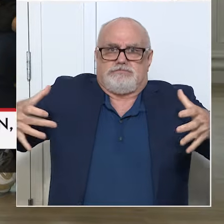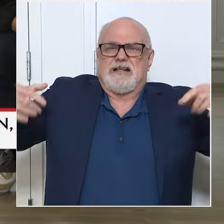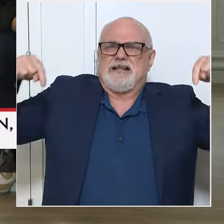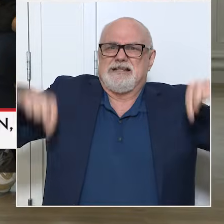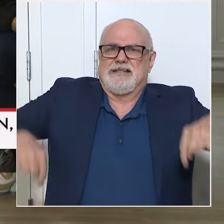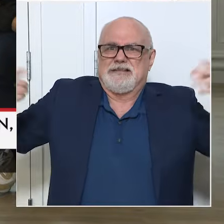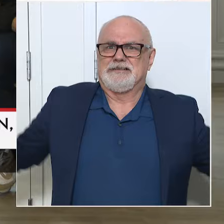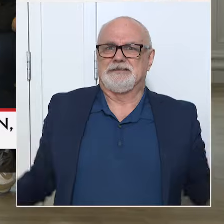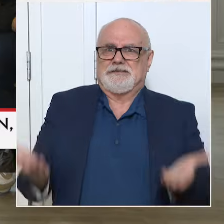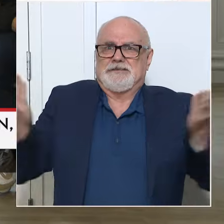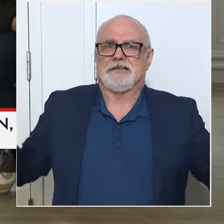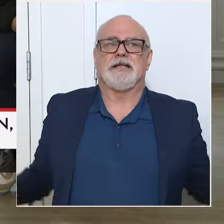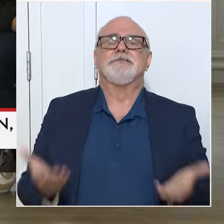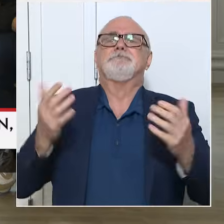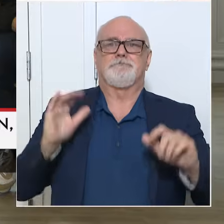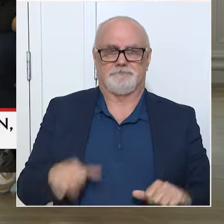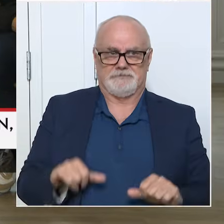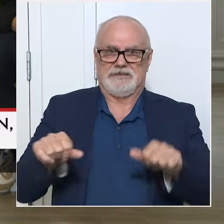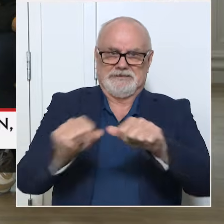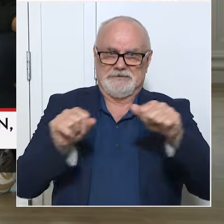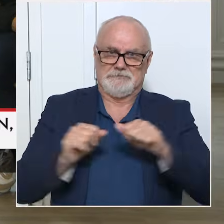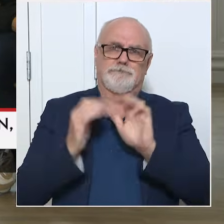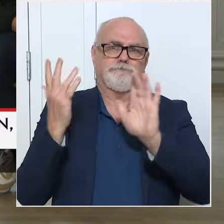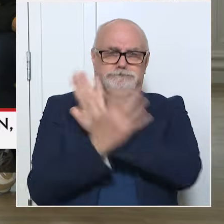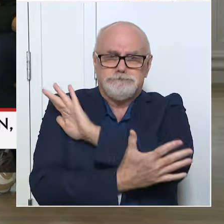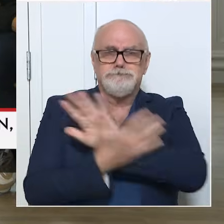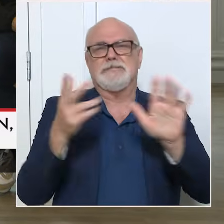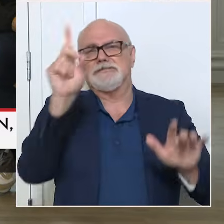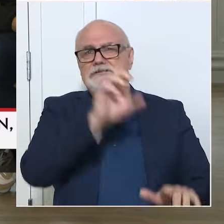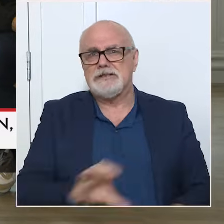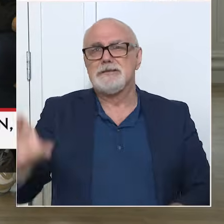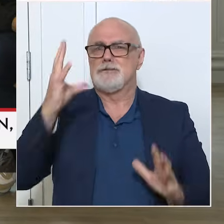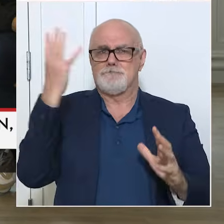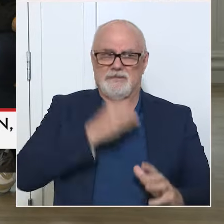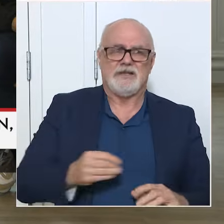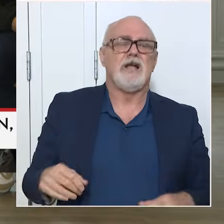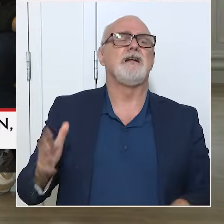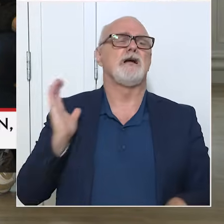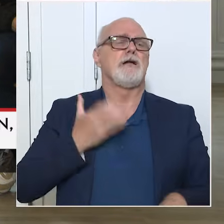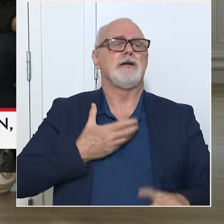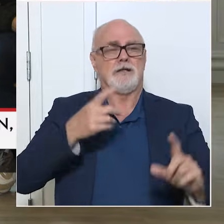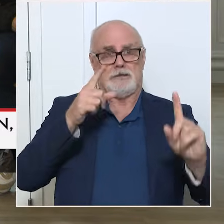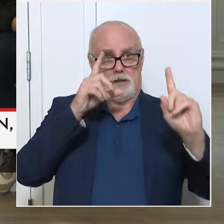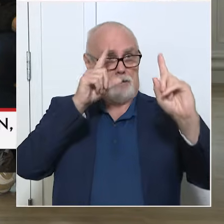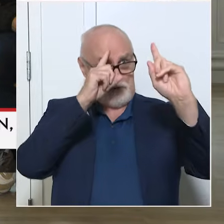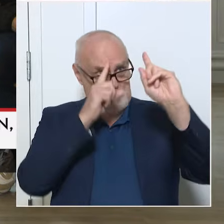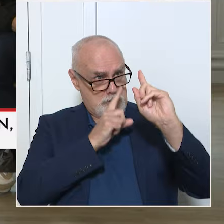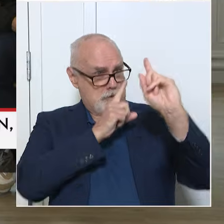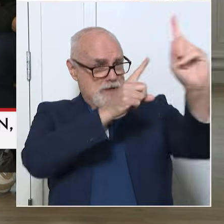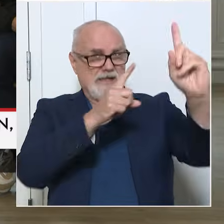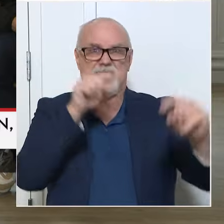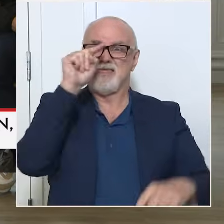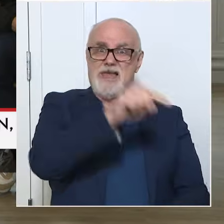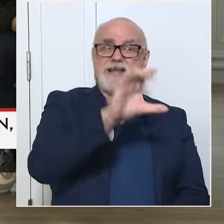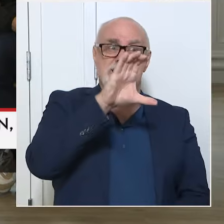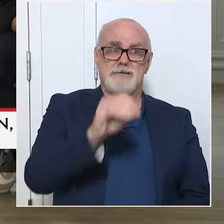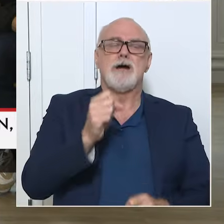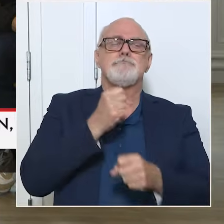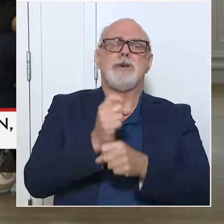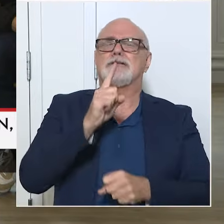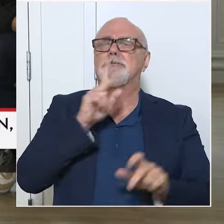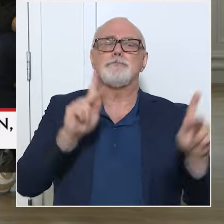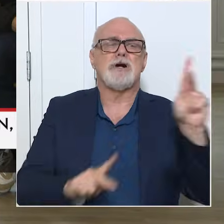that shape the world are made. Our mission at ITS cybersecurity is to ensure